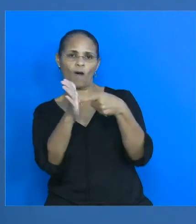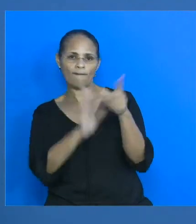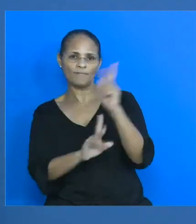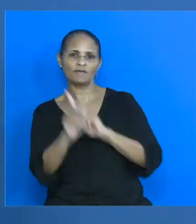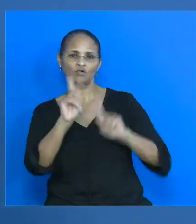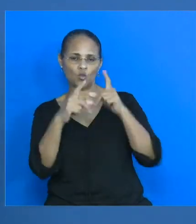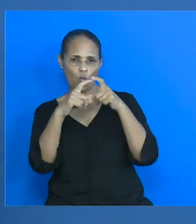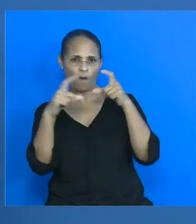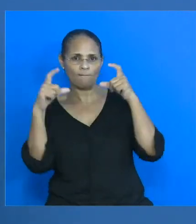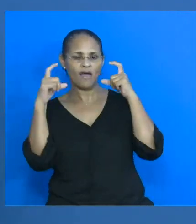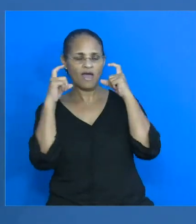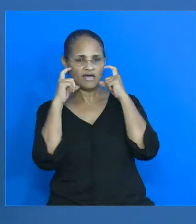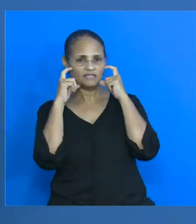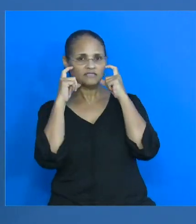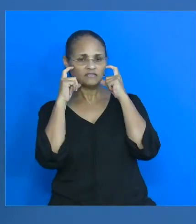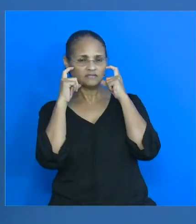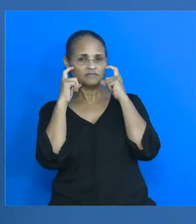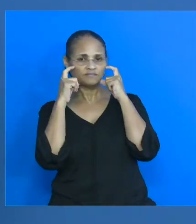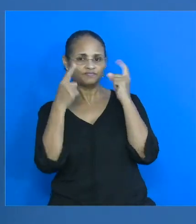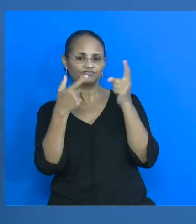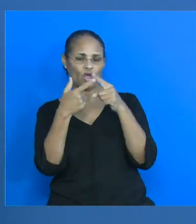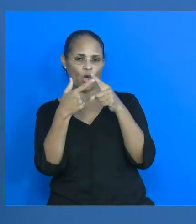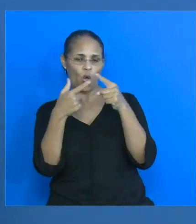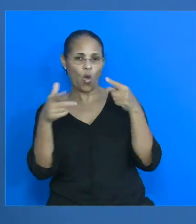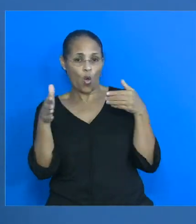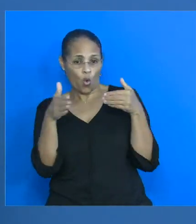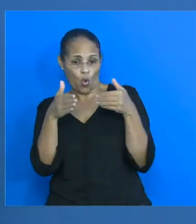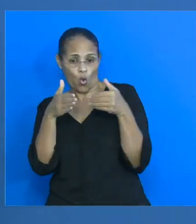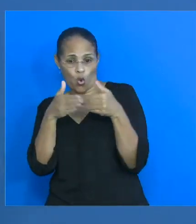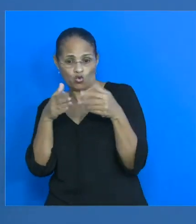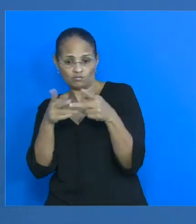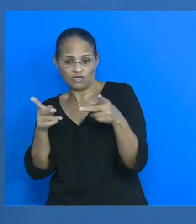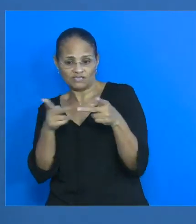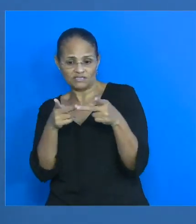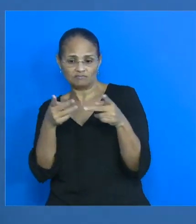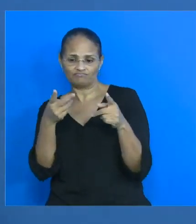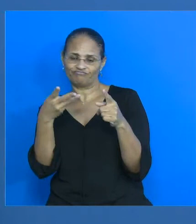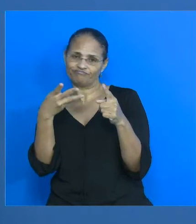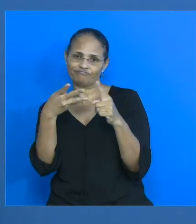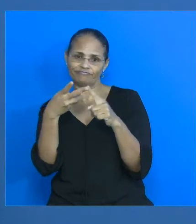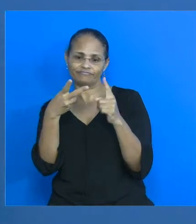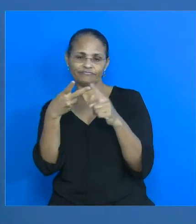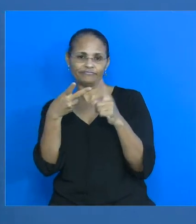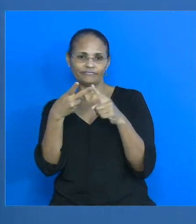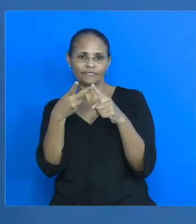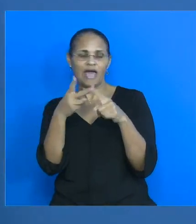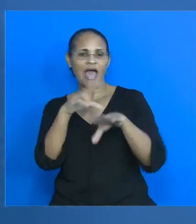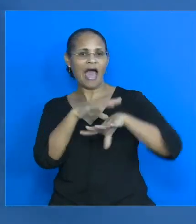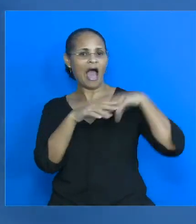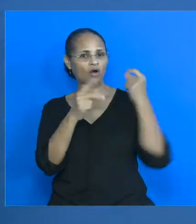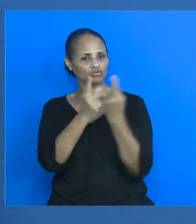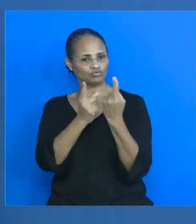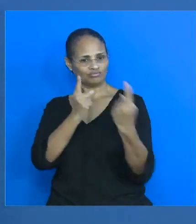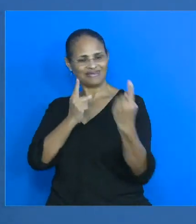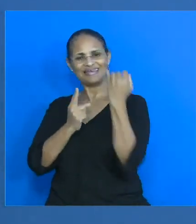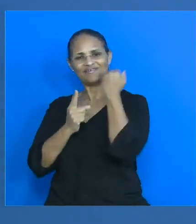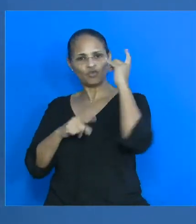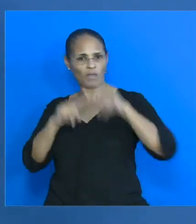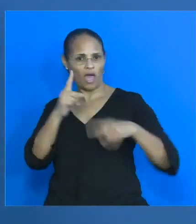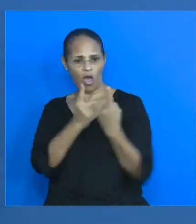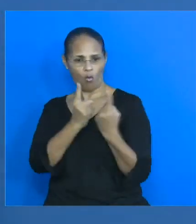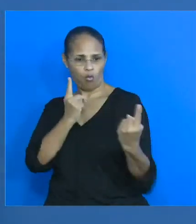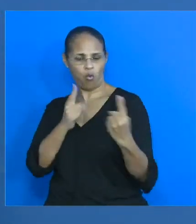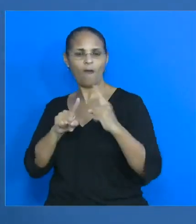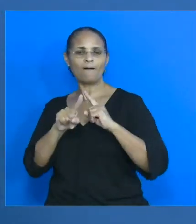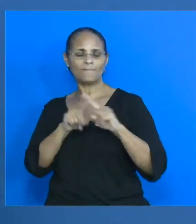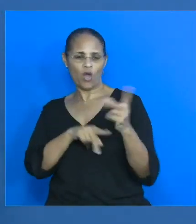wear a mask, certainly enclosed-in spaces and outdoors if they are unable to physically distance. But those instructions have been provided